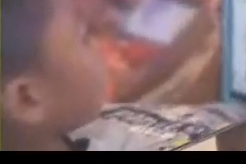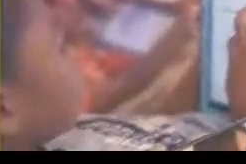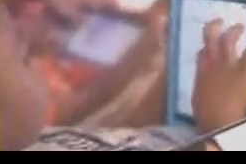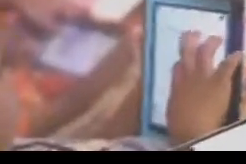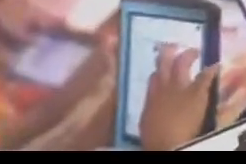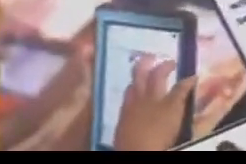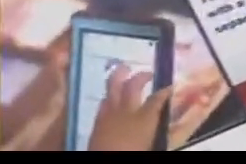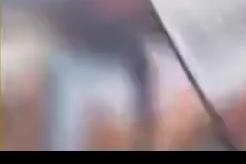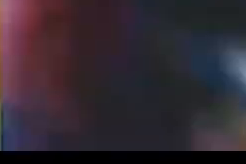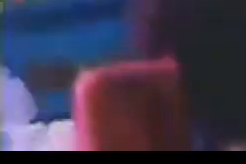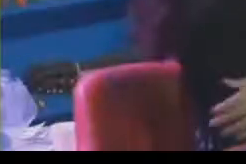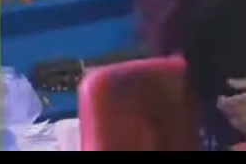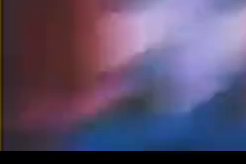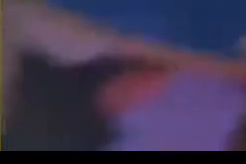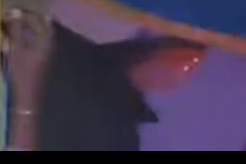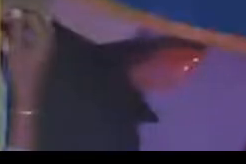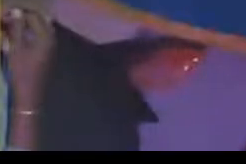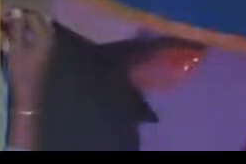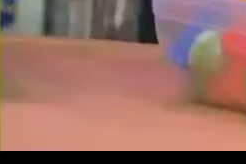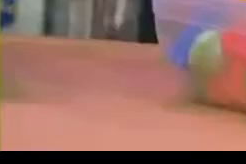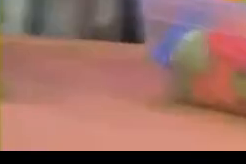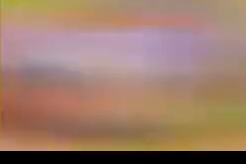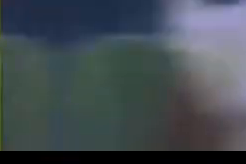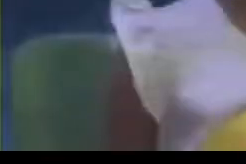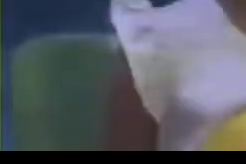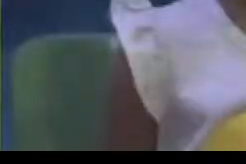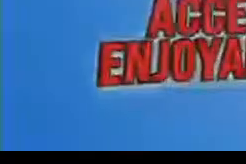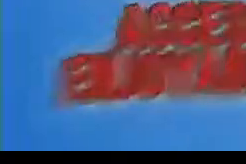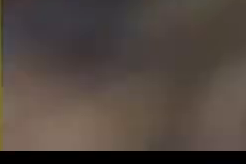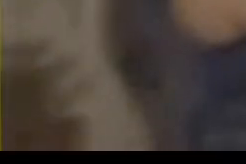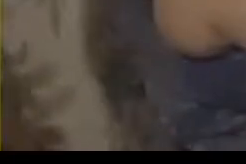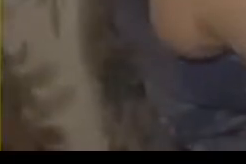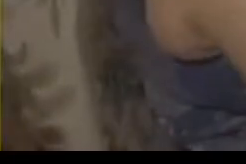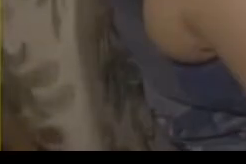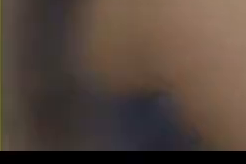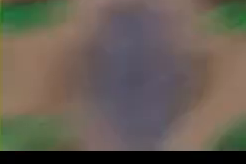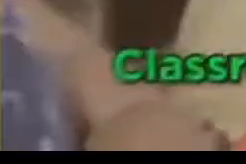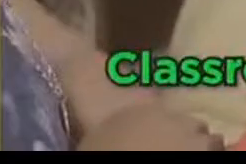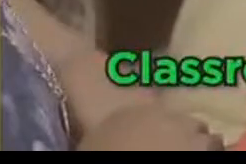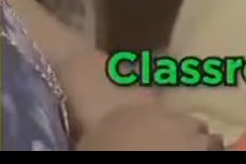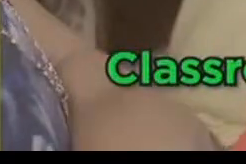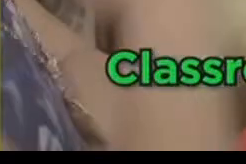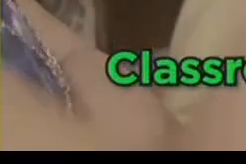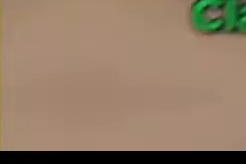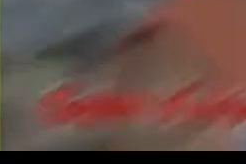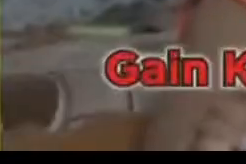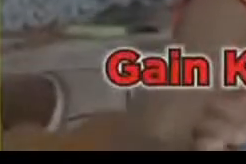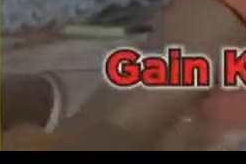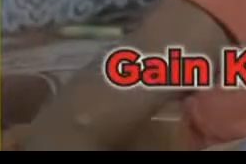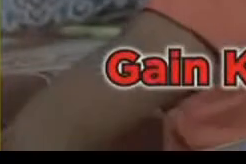ideal tools to use for the blended learning and homeschooling environment. Students can learn from classroom video tutorials, gain knowledge